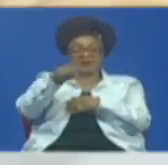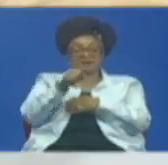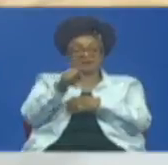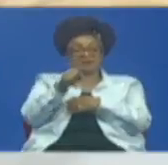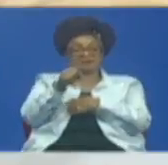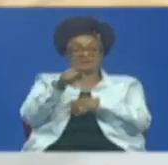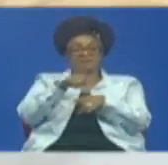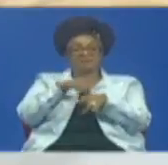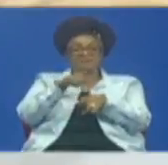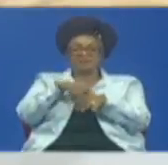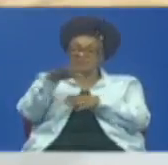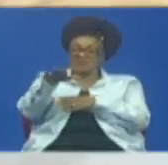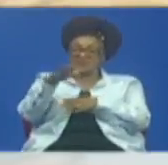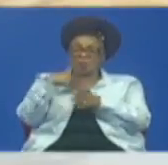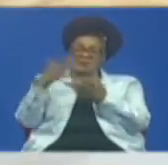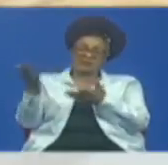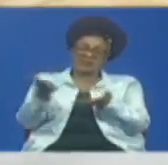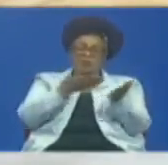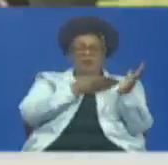Nataka kuchukua takeaway nyumbani.